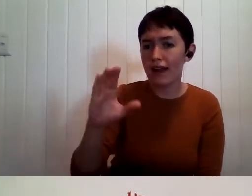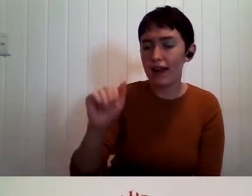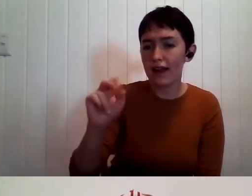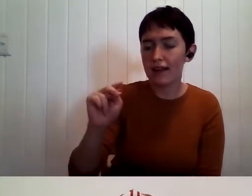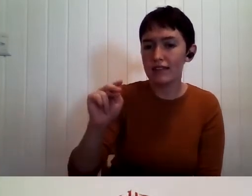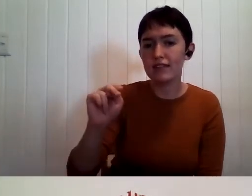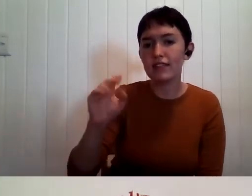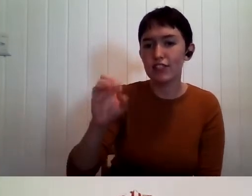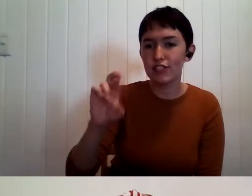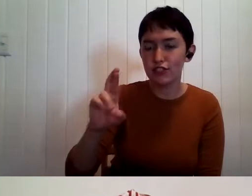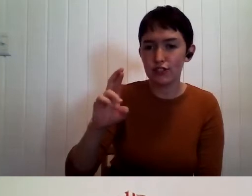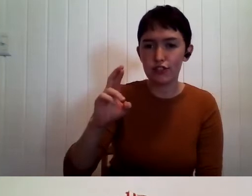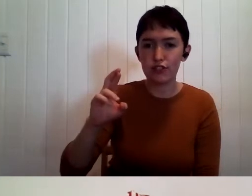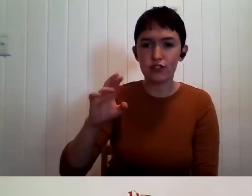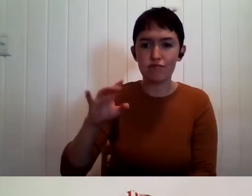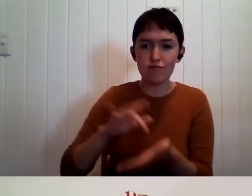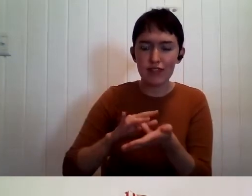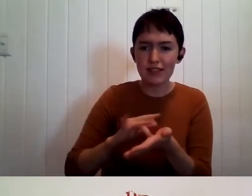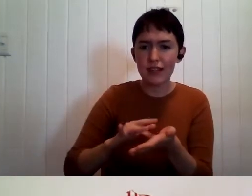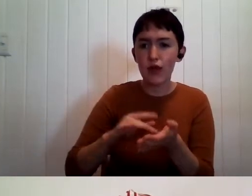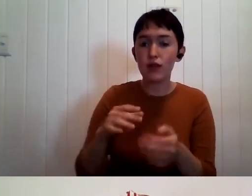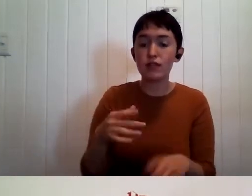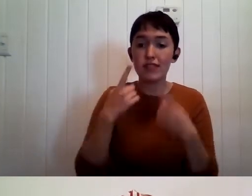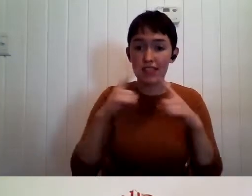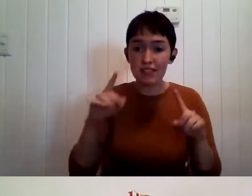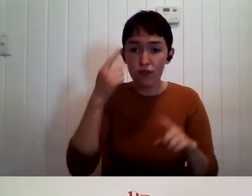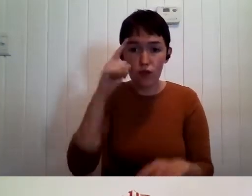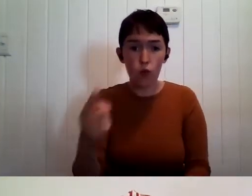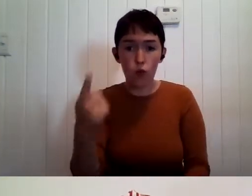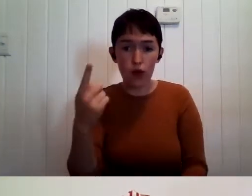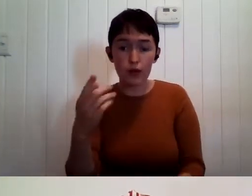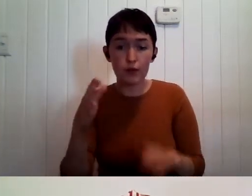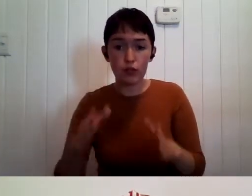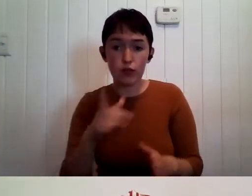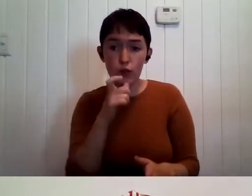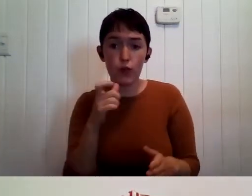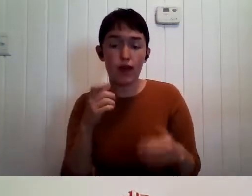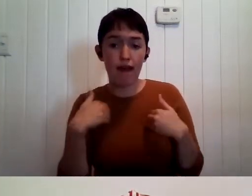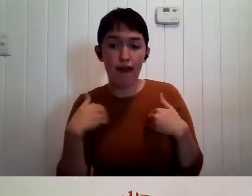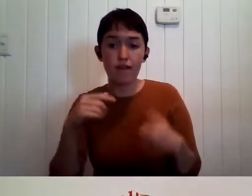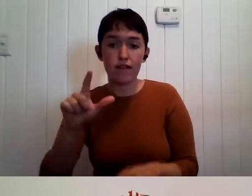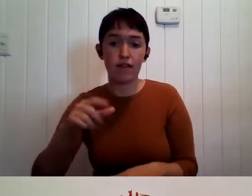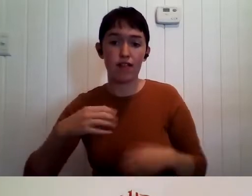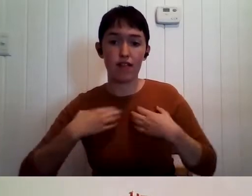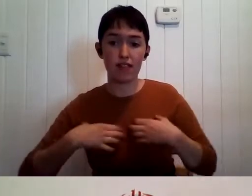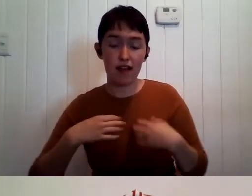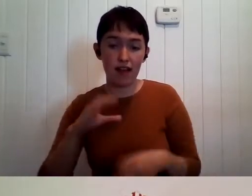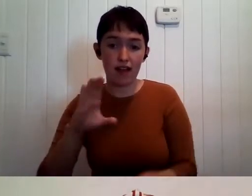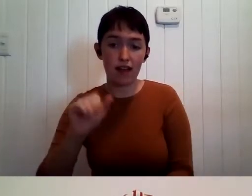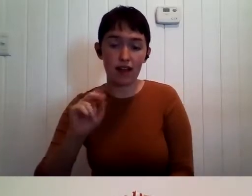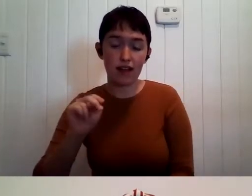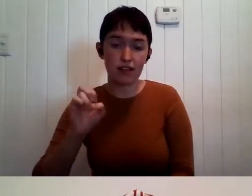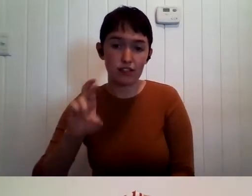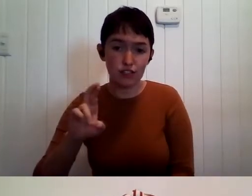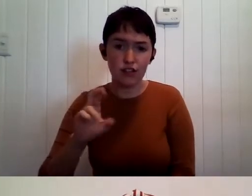not for another person that has lung cancer? And this all really comes down to what changed in the cell